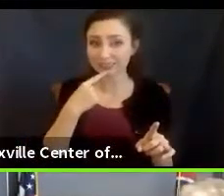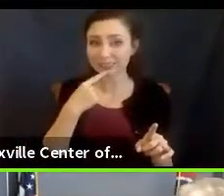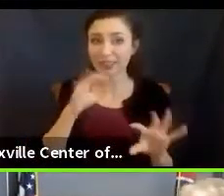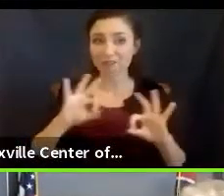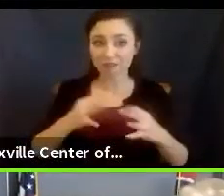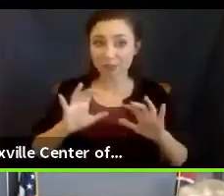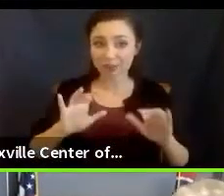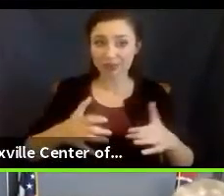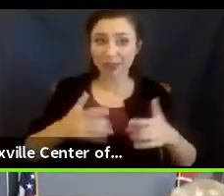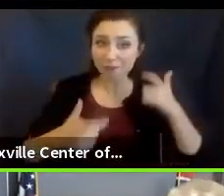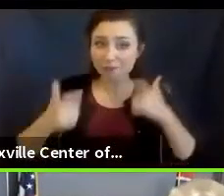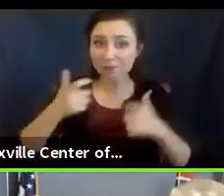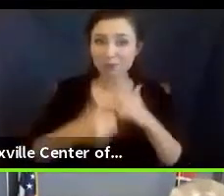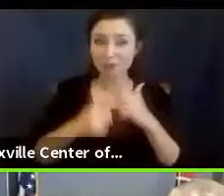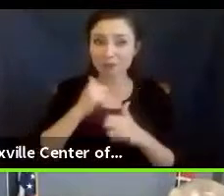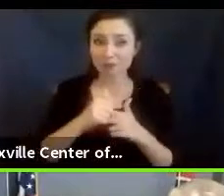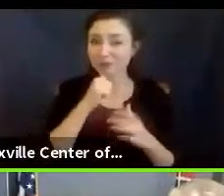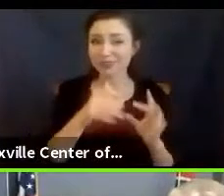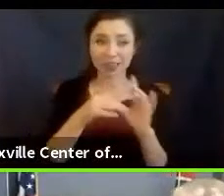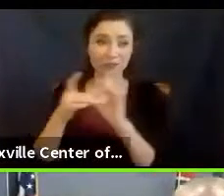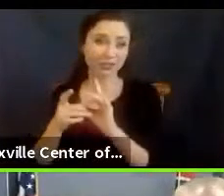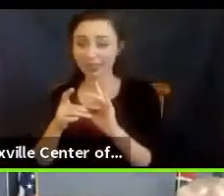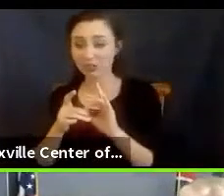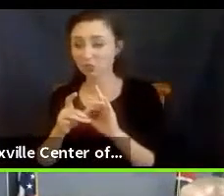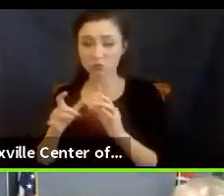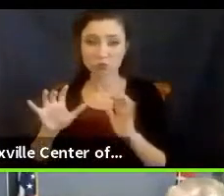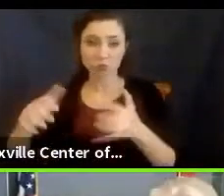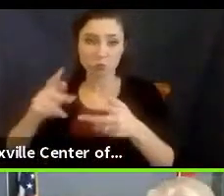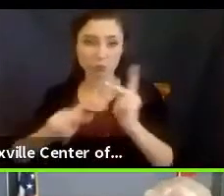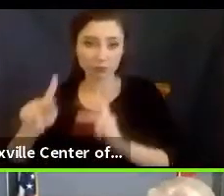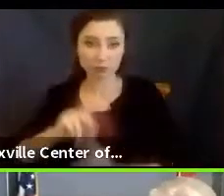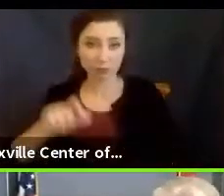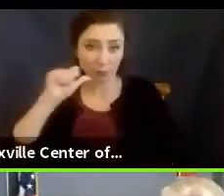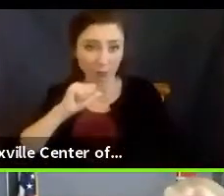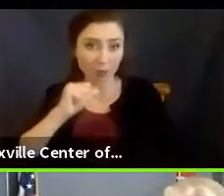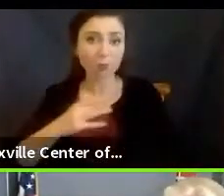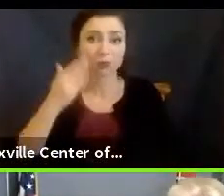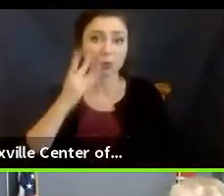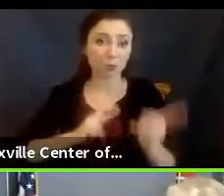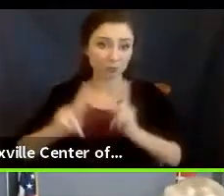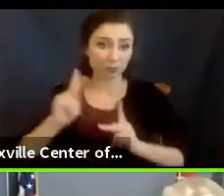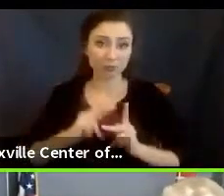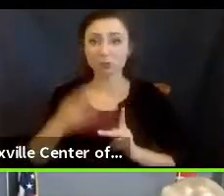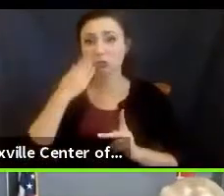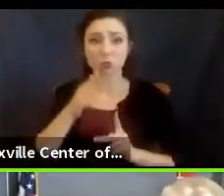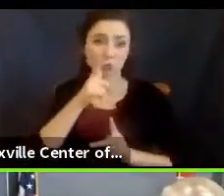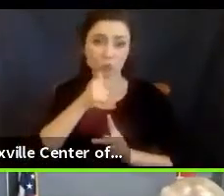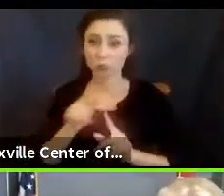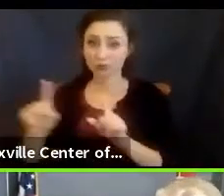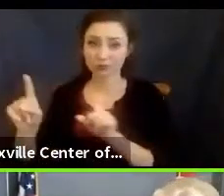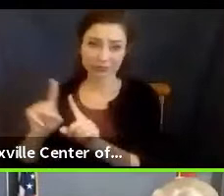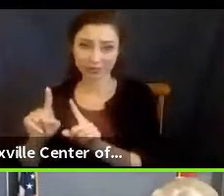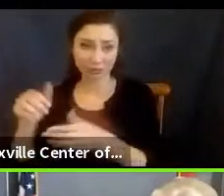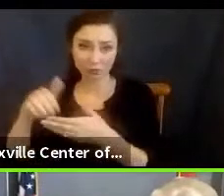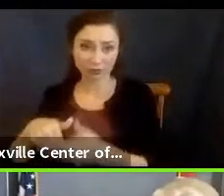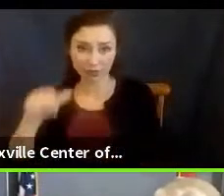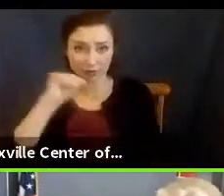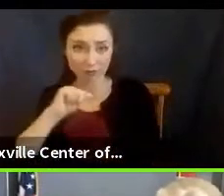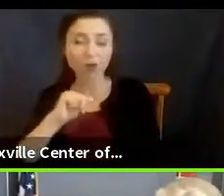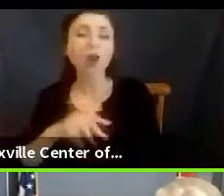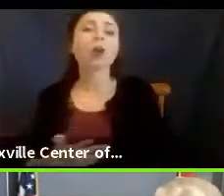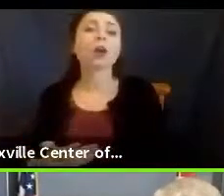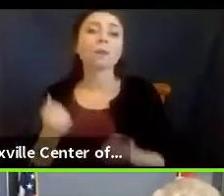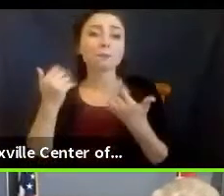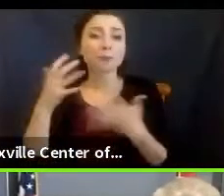issue, but it doesn't come back to clusters at bars. Now we can say, well, people don't know who they're standing next to at a bar, sitting next to at a bar. A lot of the bars